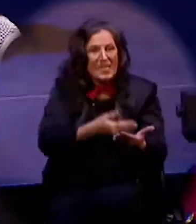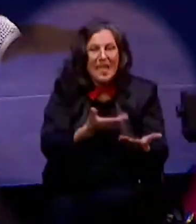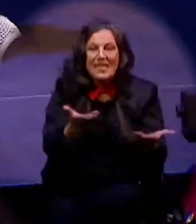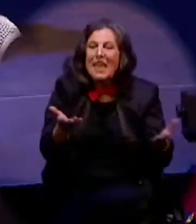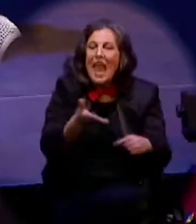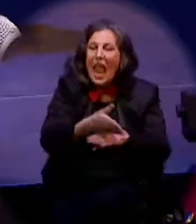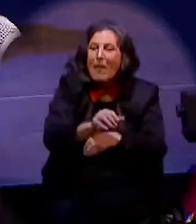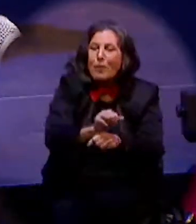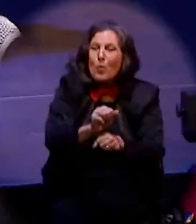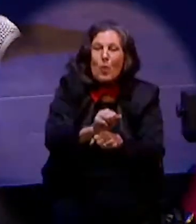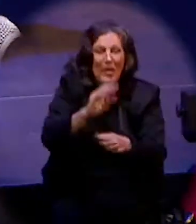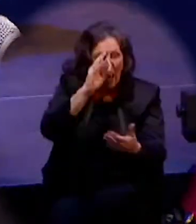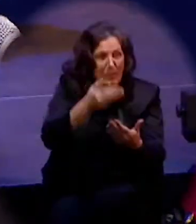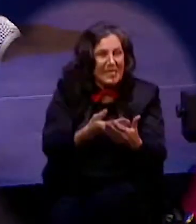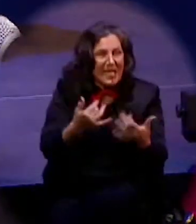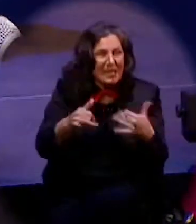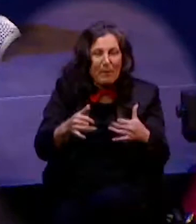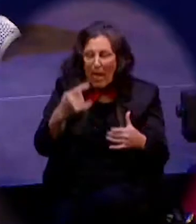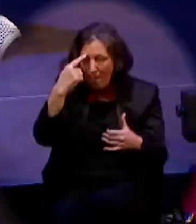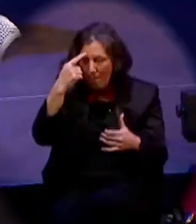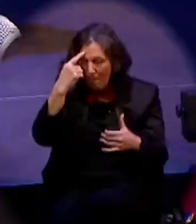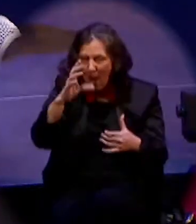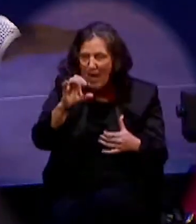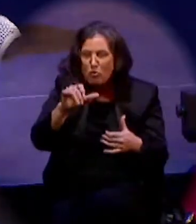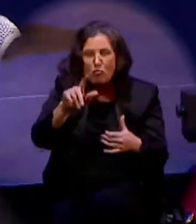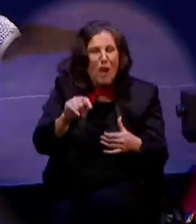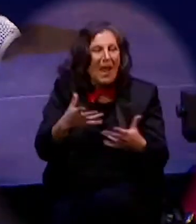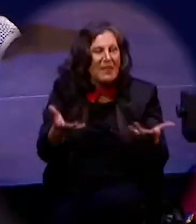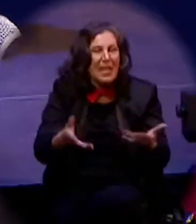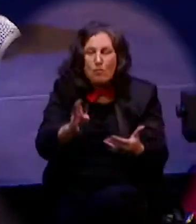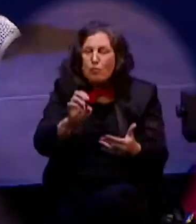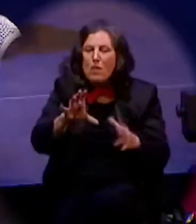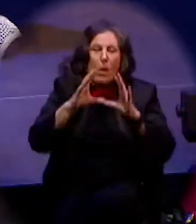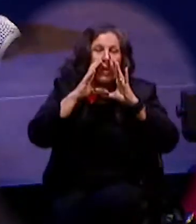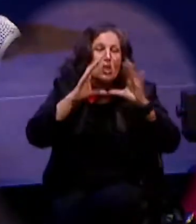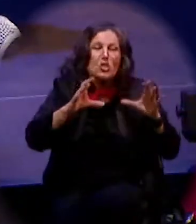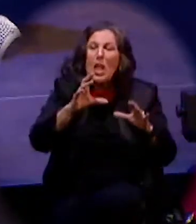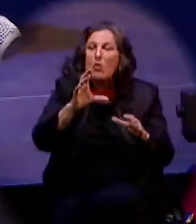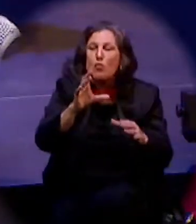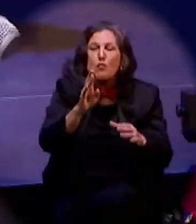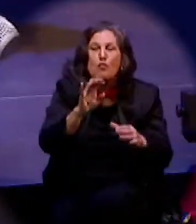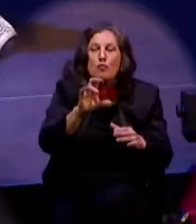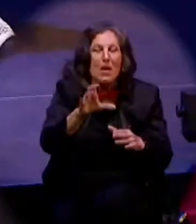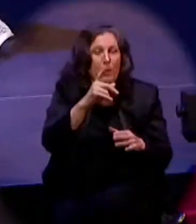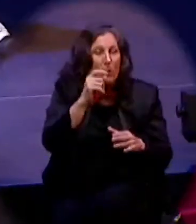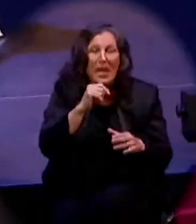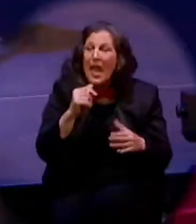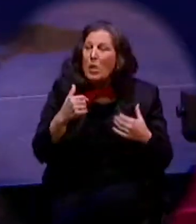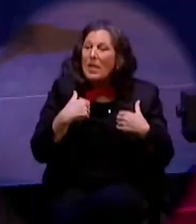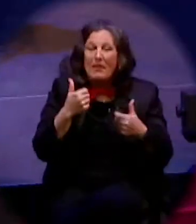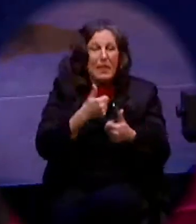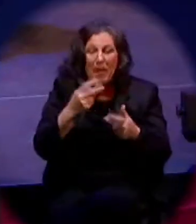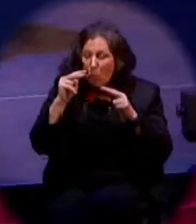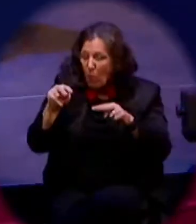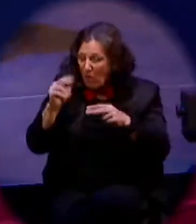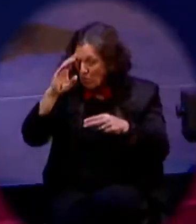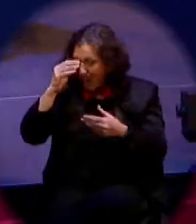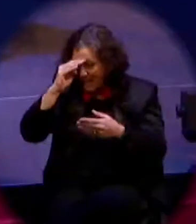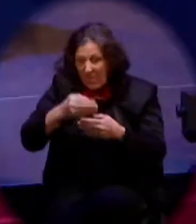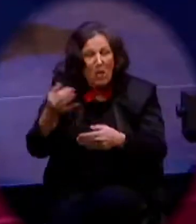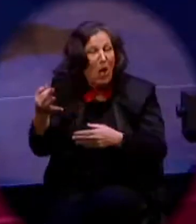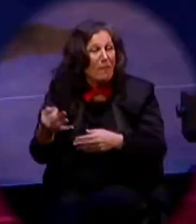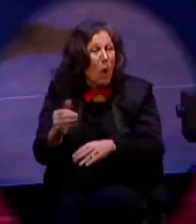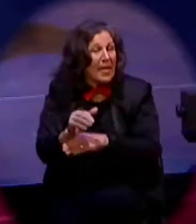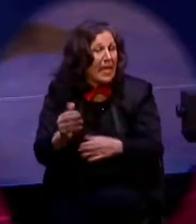work. Our sons play Minecraft at Brick. And I want to shout out to Brick again. Because I don't got nobody to watch my son on Friday